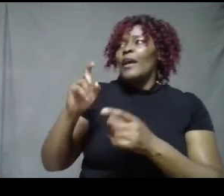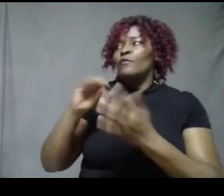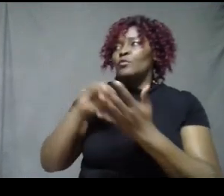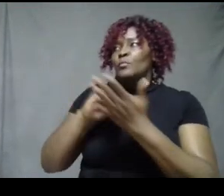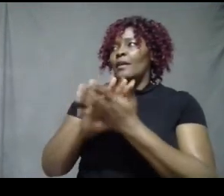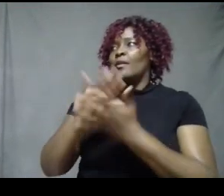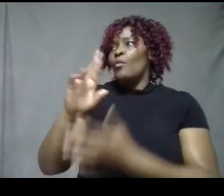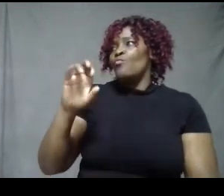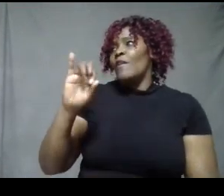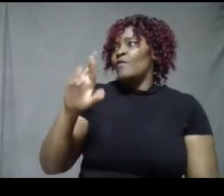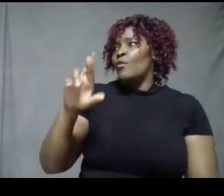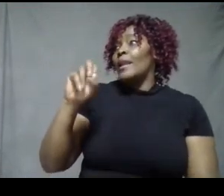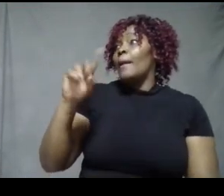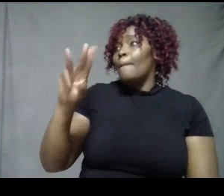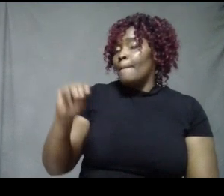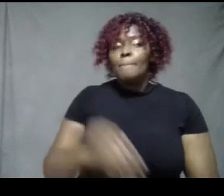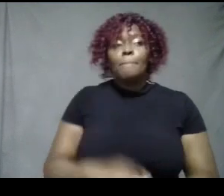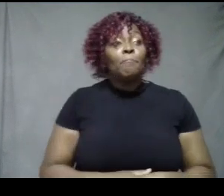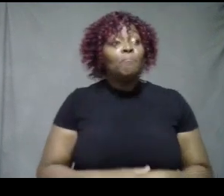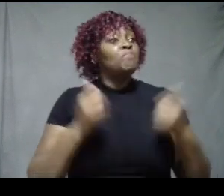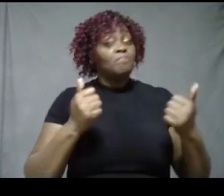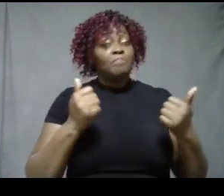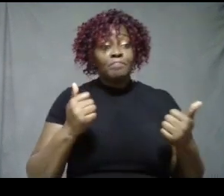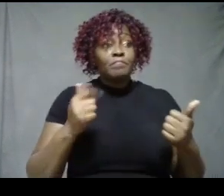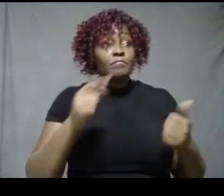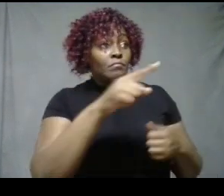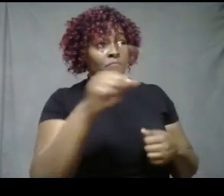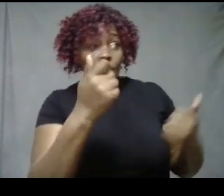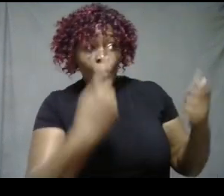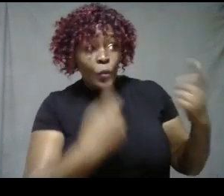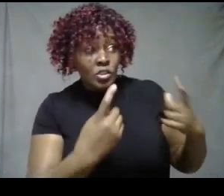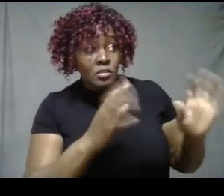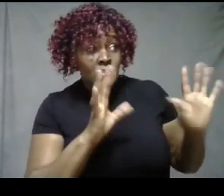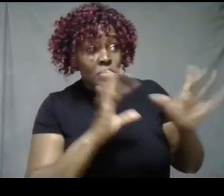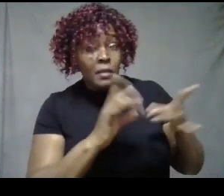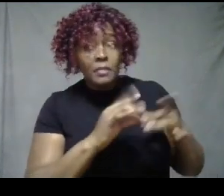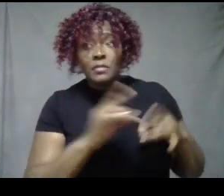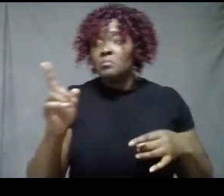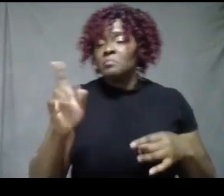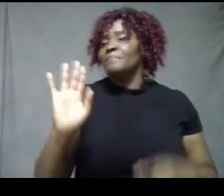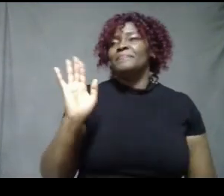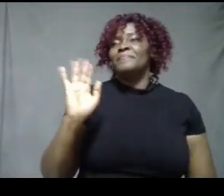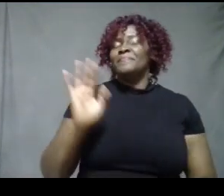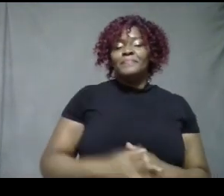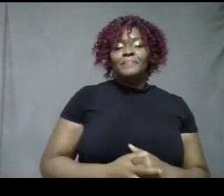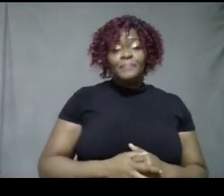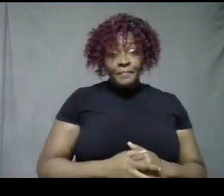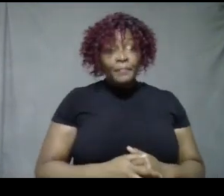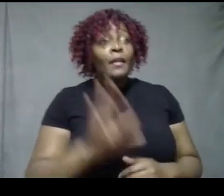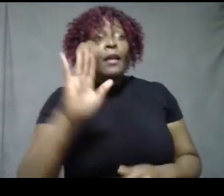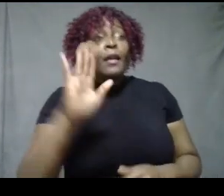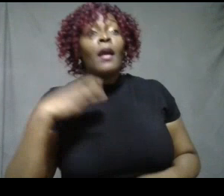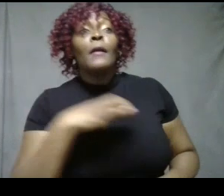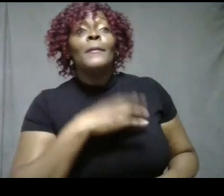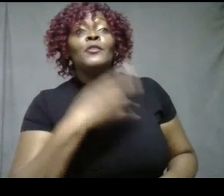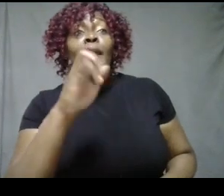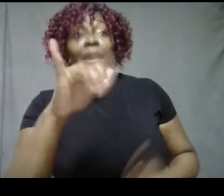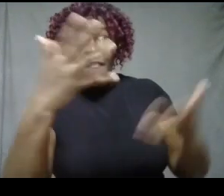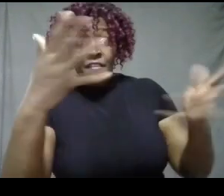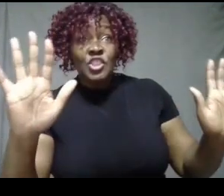All right, Commissioner Kelly, do you have any questions or comments? I do not, thank you. All right, Commissioner Hay, was that the conclusion of your comments?